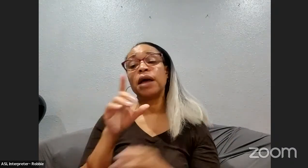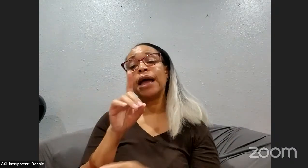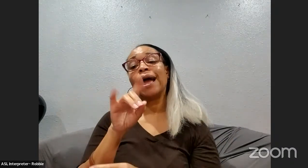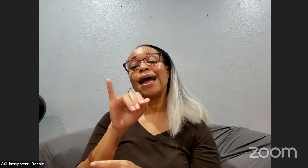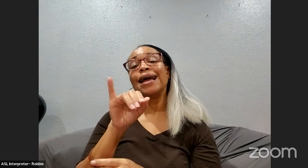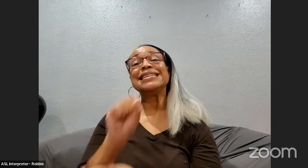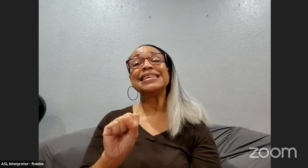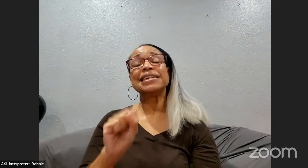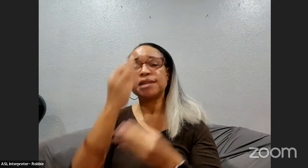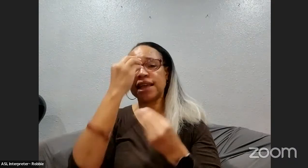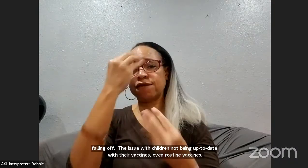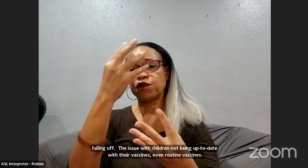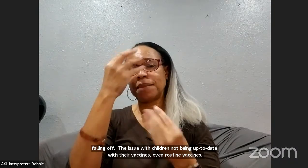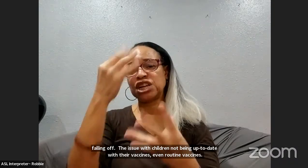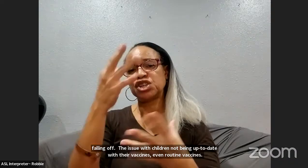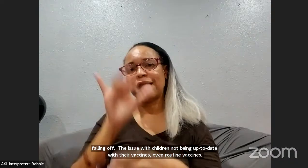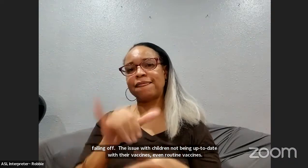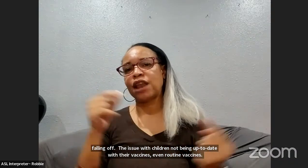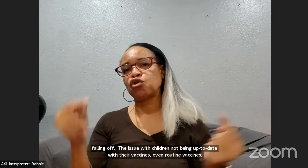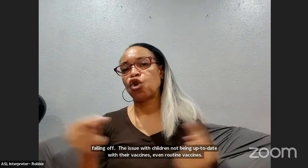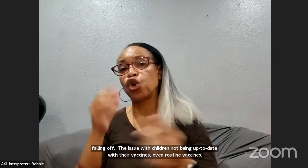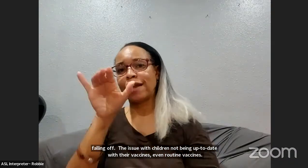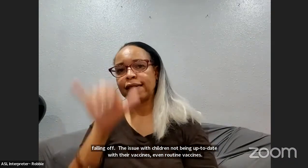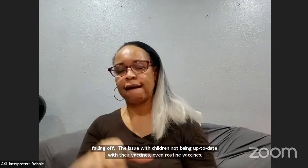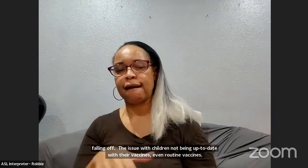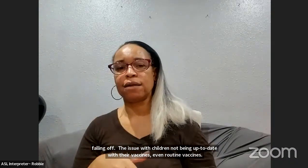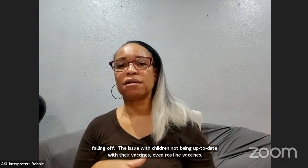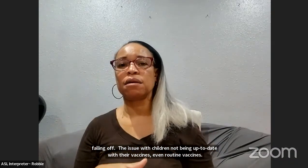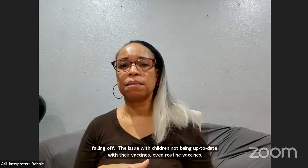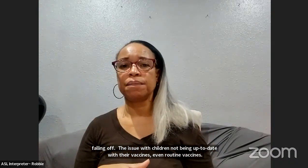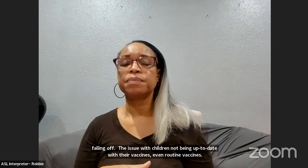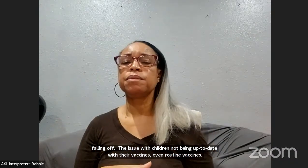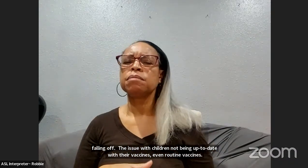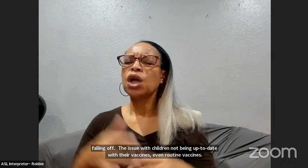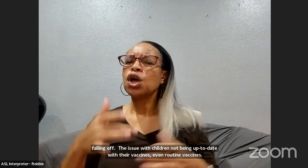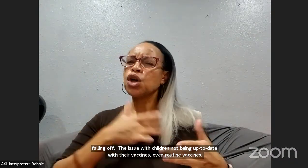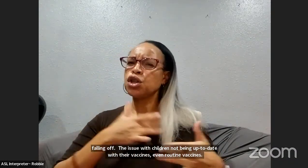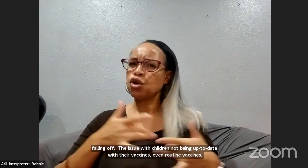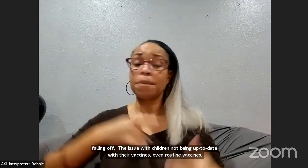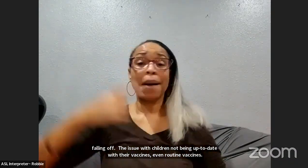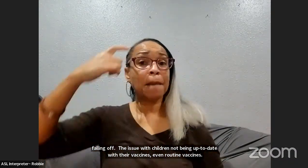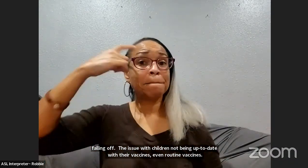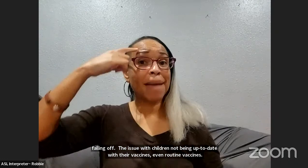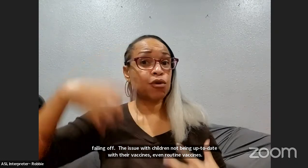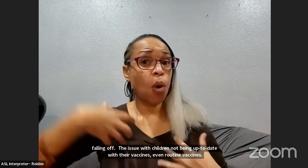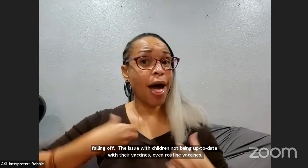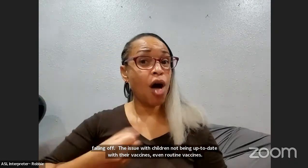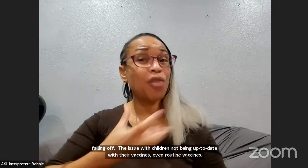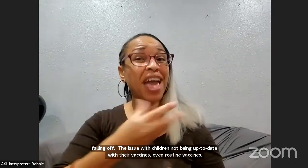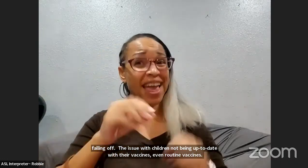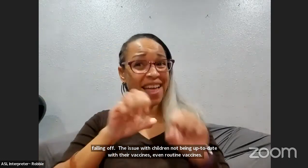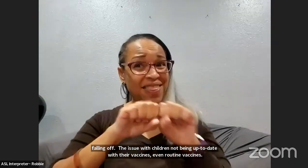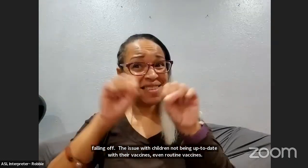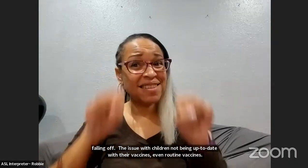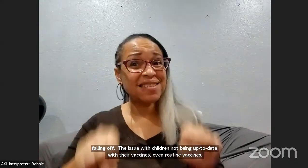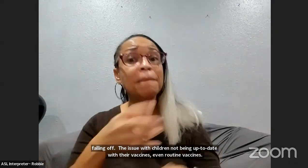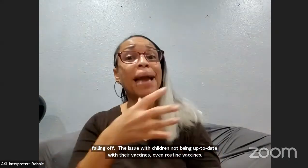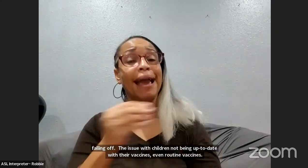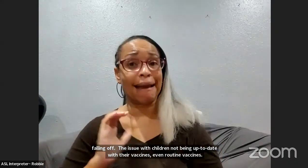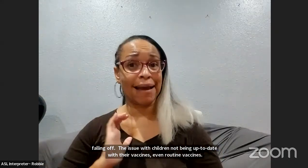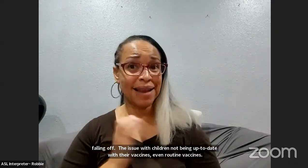these outcomes. We need to be concerned about mental health, the mental health care system, and the mental health of our children.